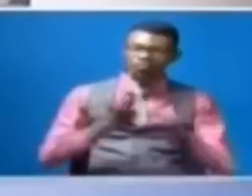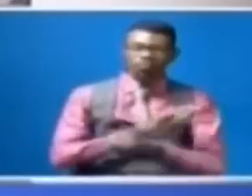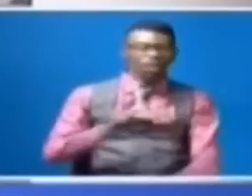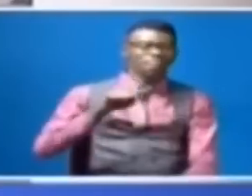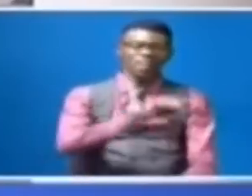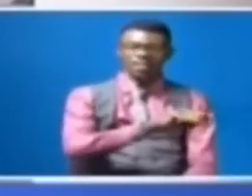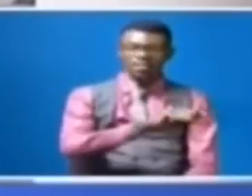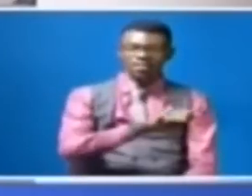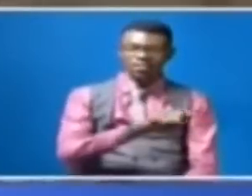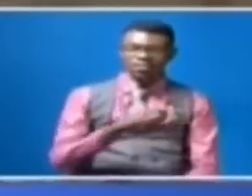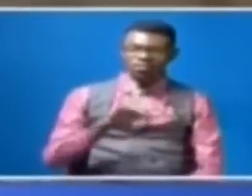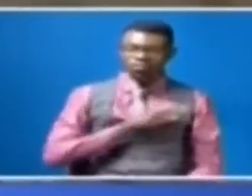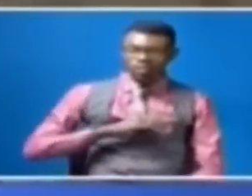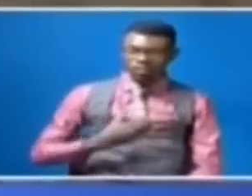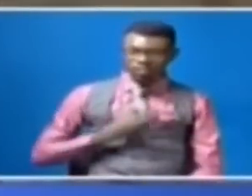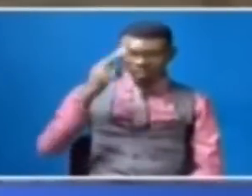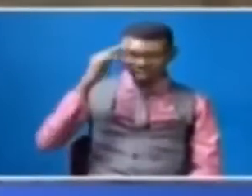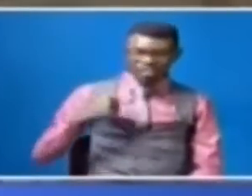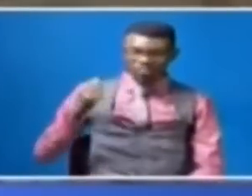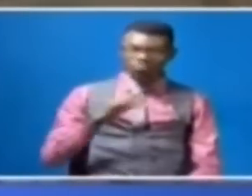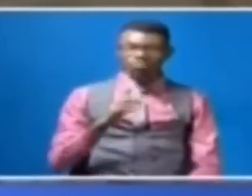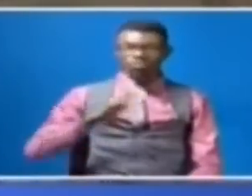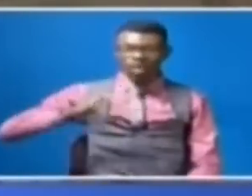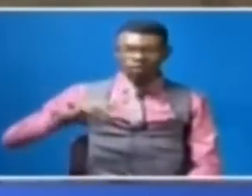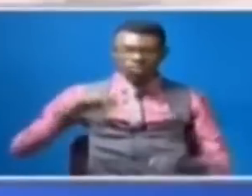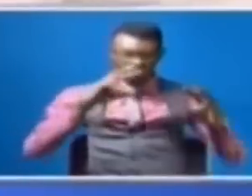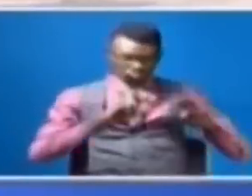The committee will visit Kajiado County next week, Wednesday, to assess the impact of environmental pollution.